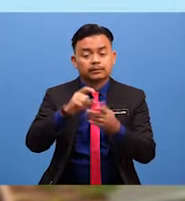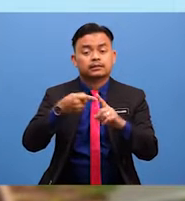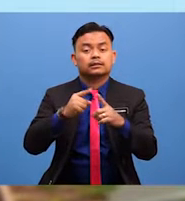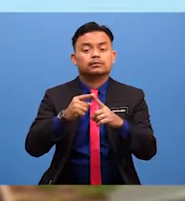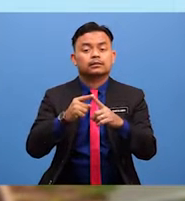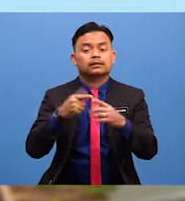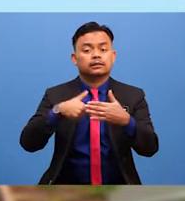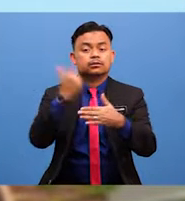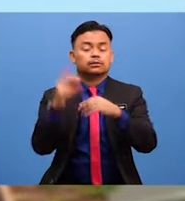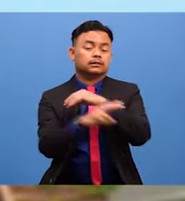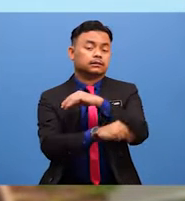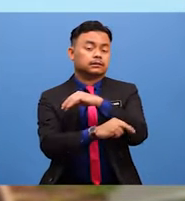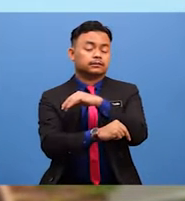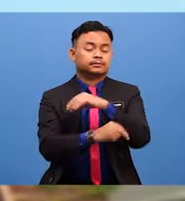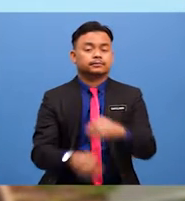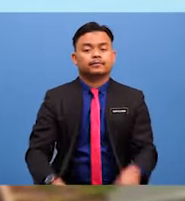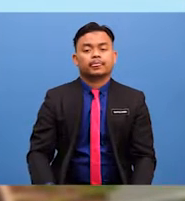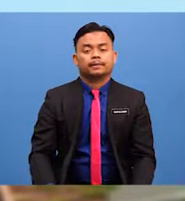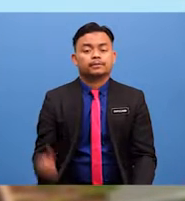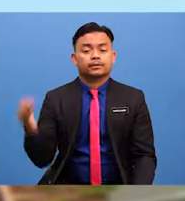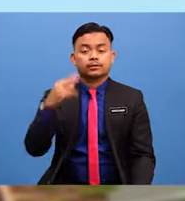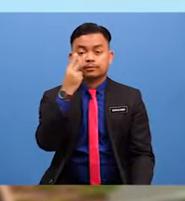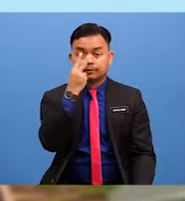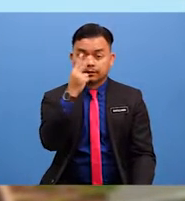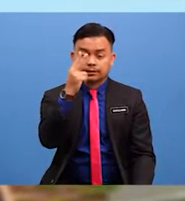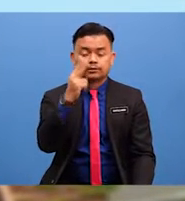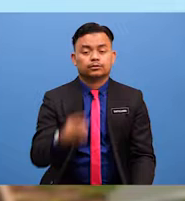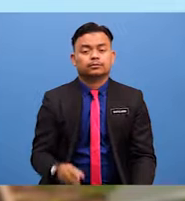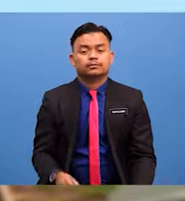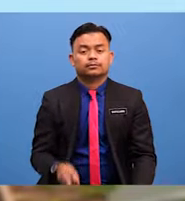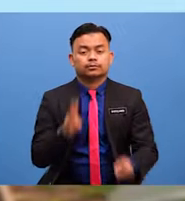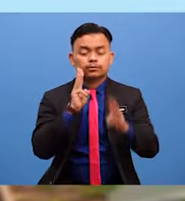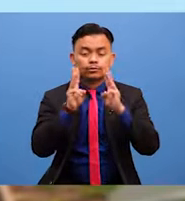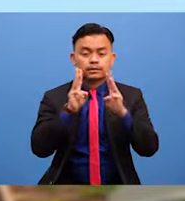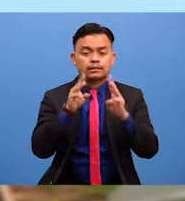find out some of the phrases and words that you can use in your email.